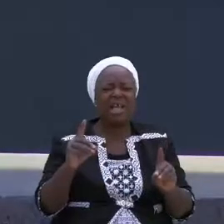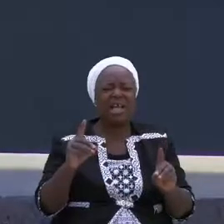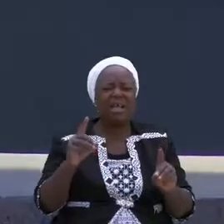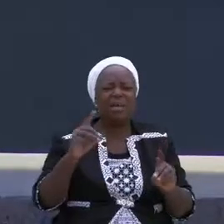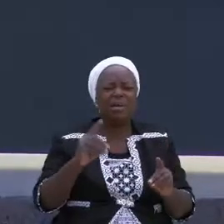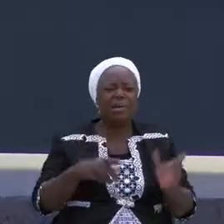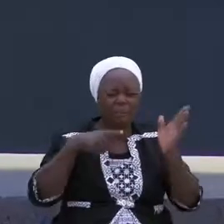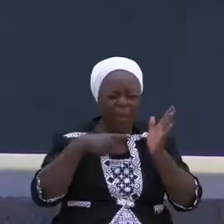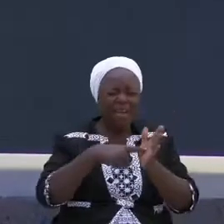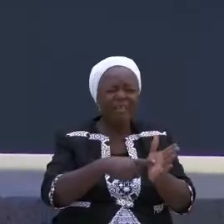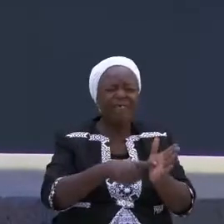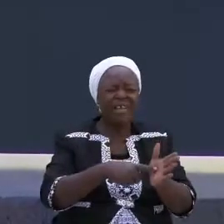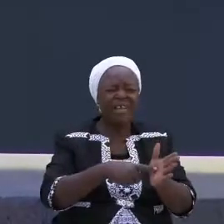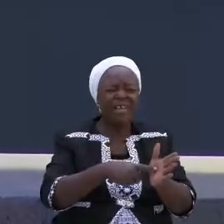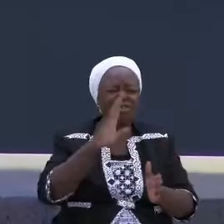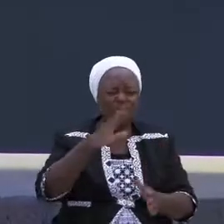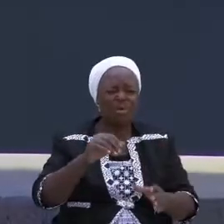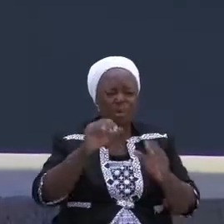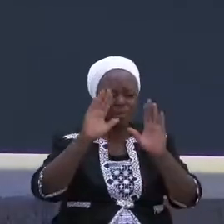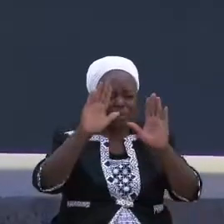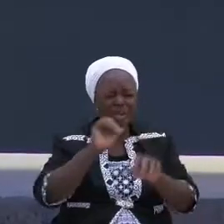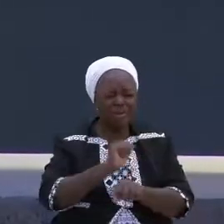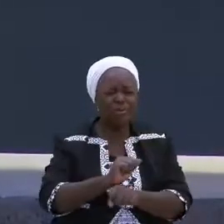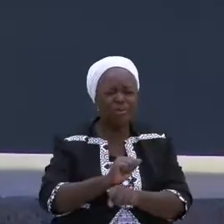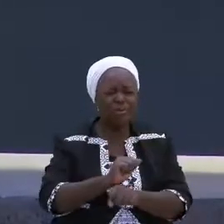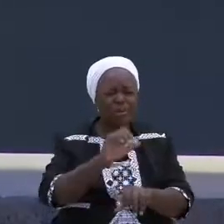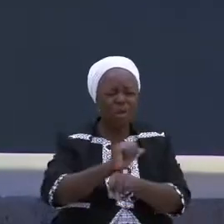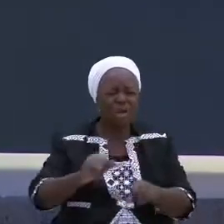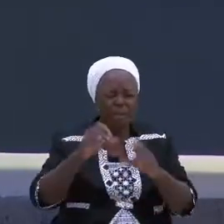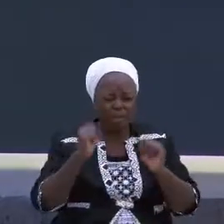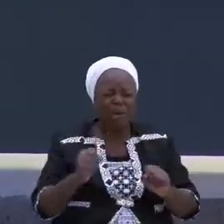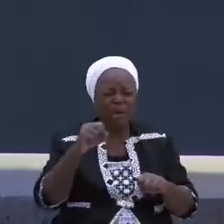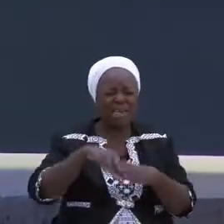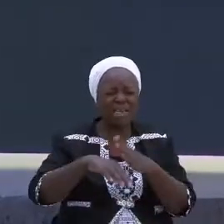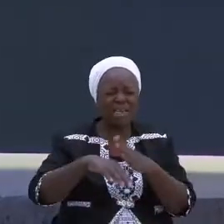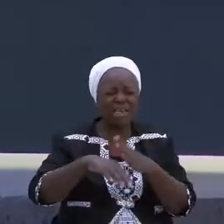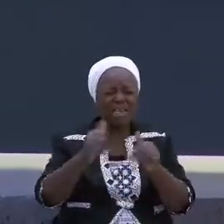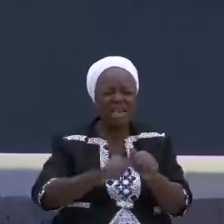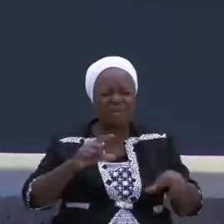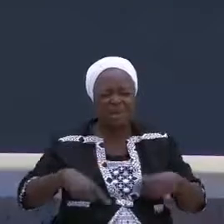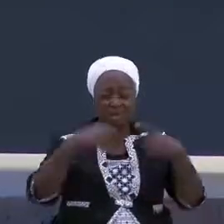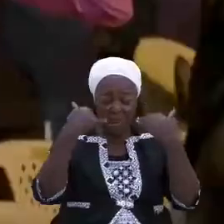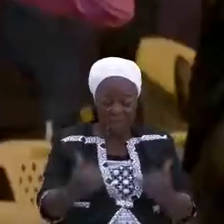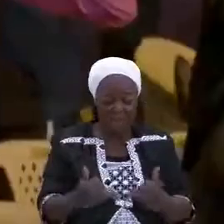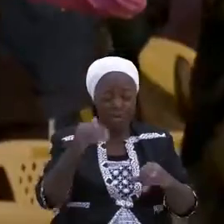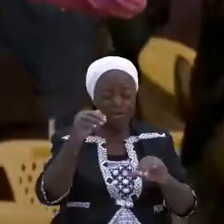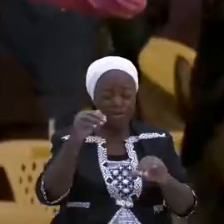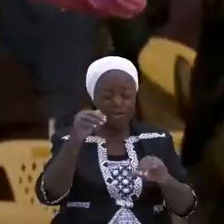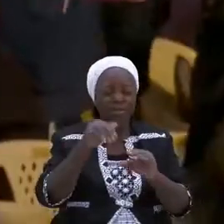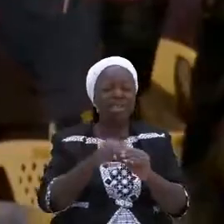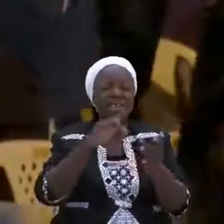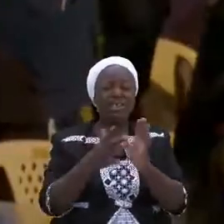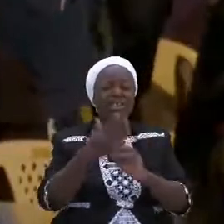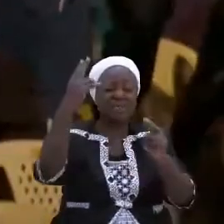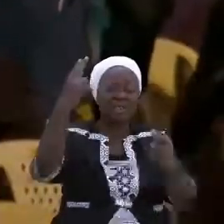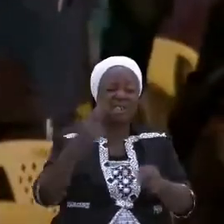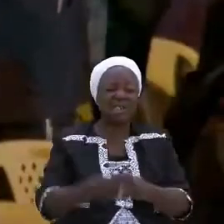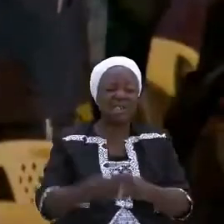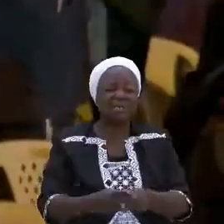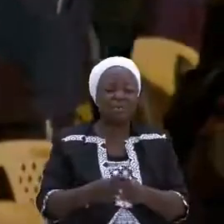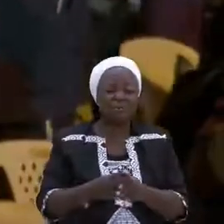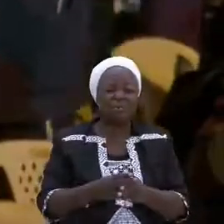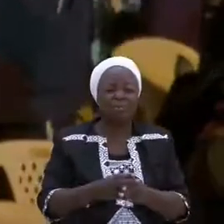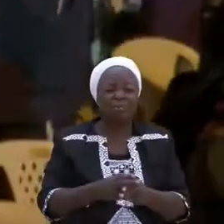manifesto miracle working power in every life right now in jesus name